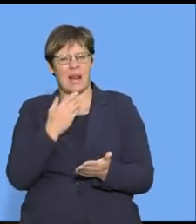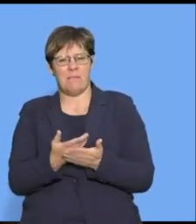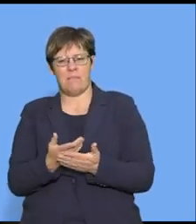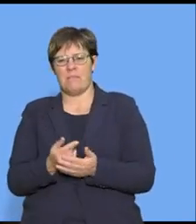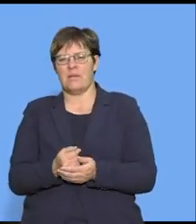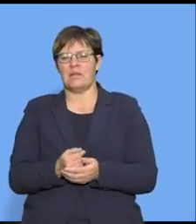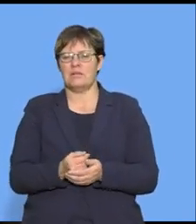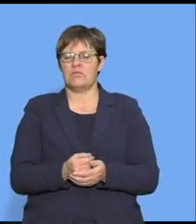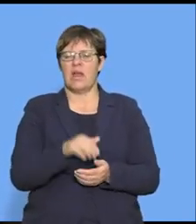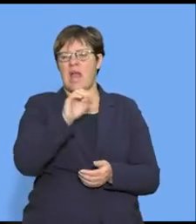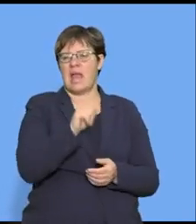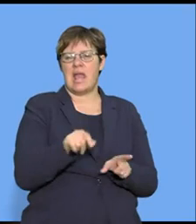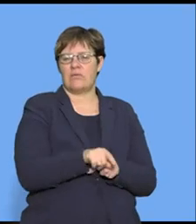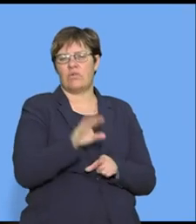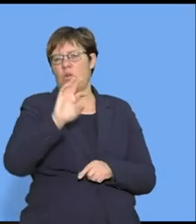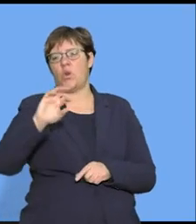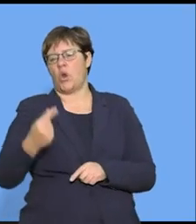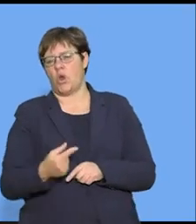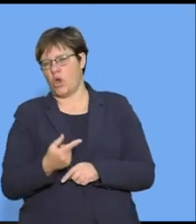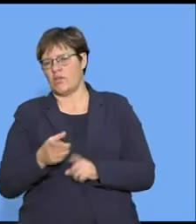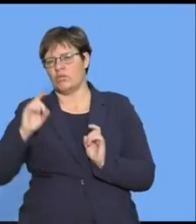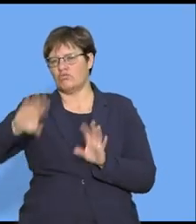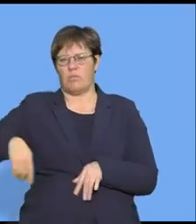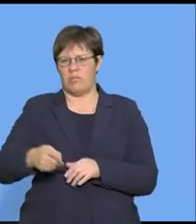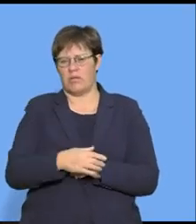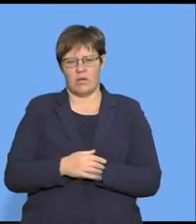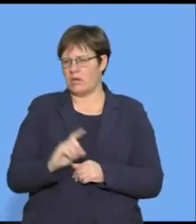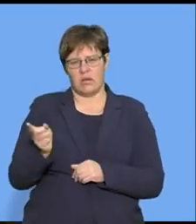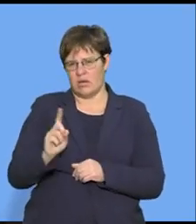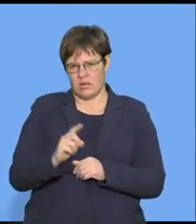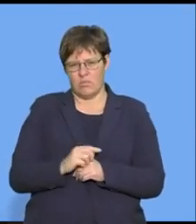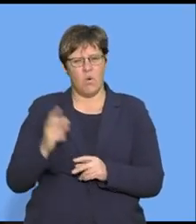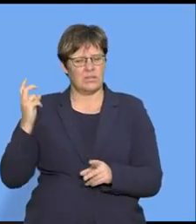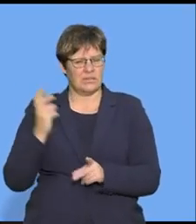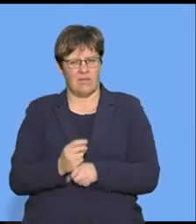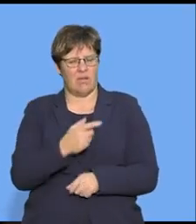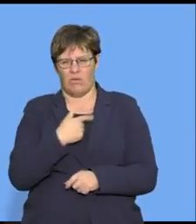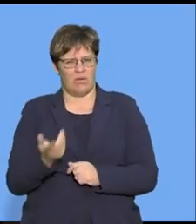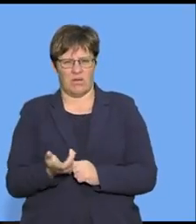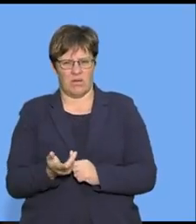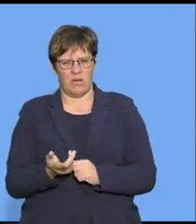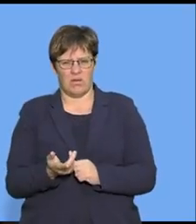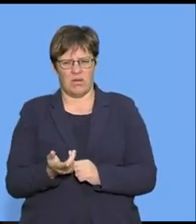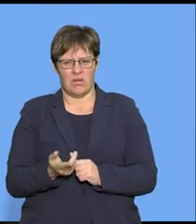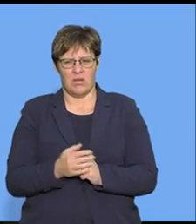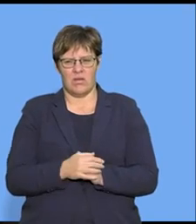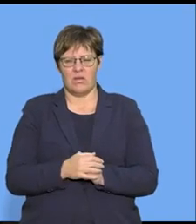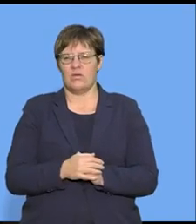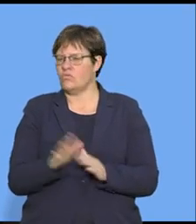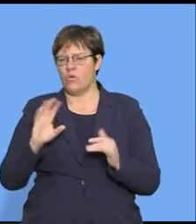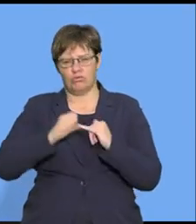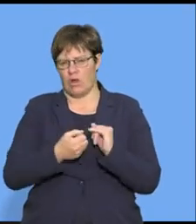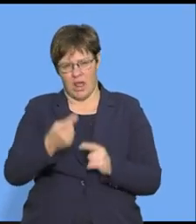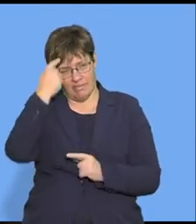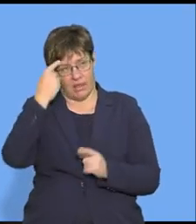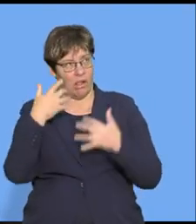equals to log and then you drop this, right? You just make it a bit low. That's just cramming, guys. Please don't try and think about such